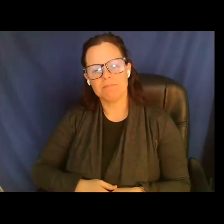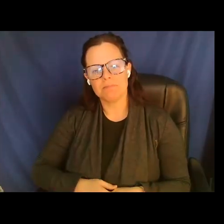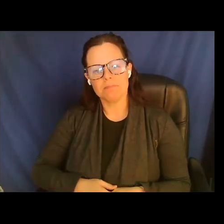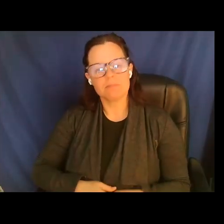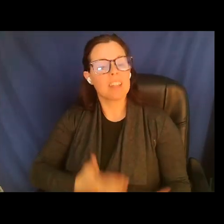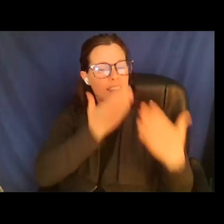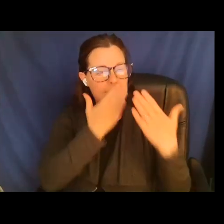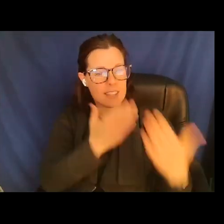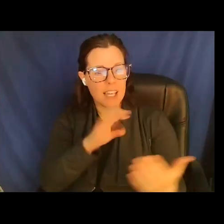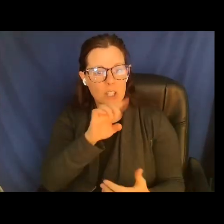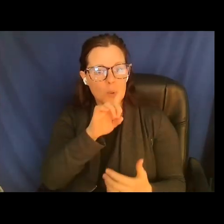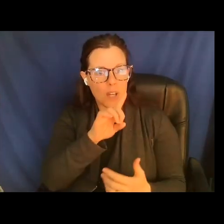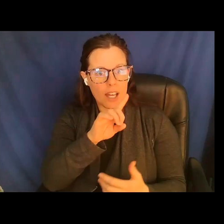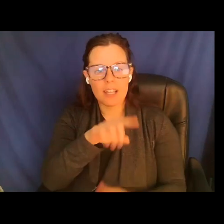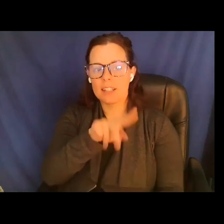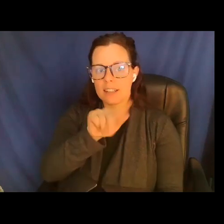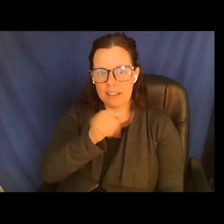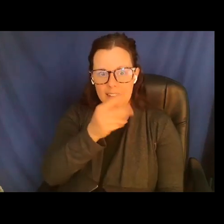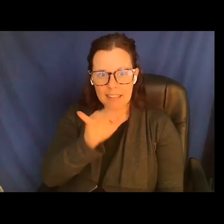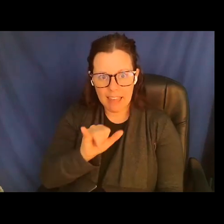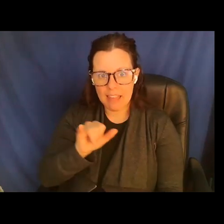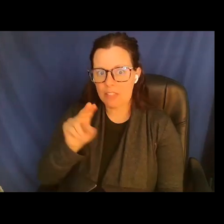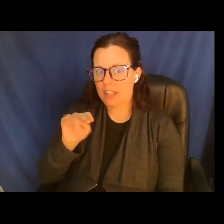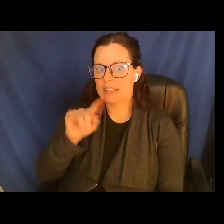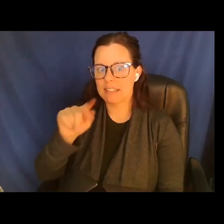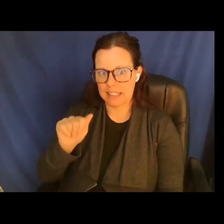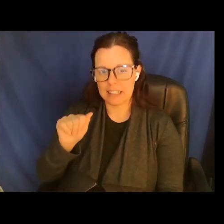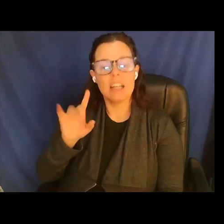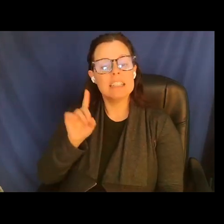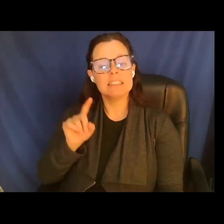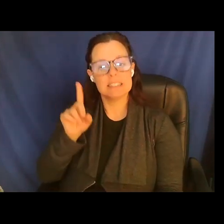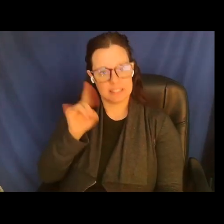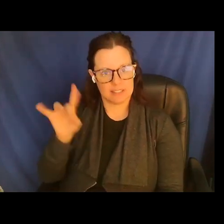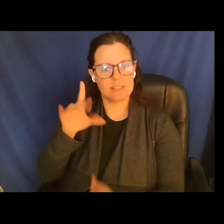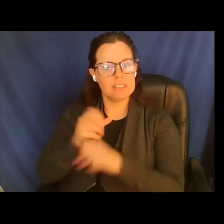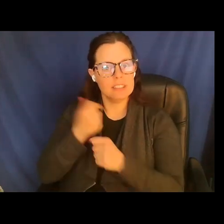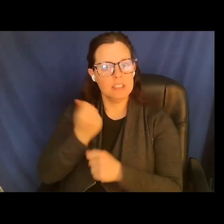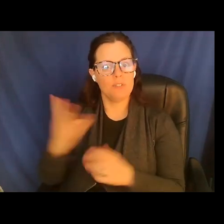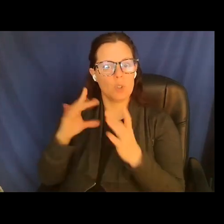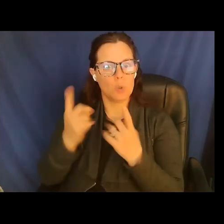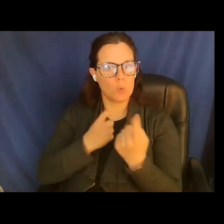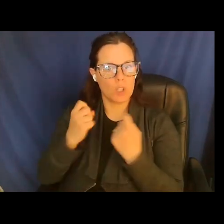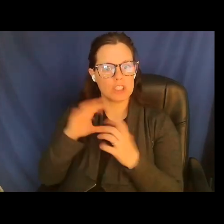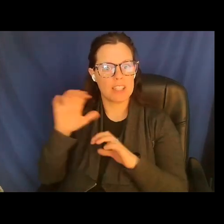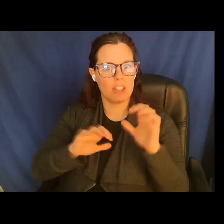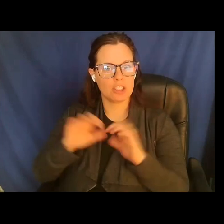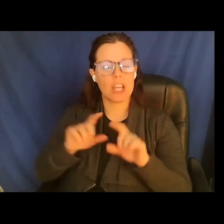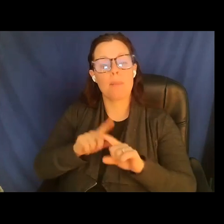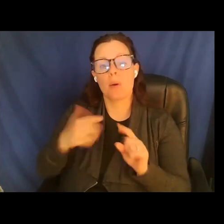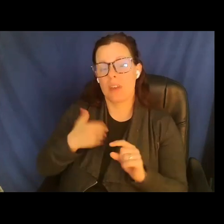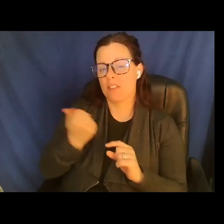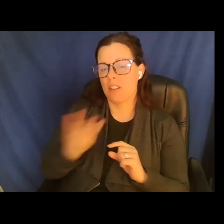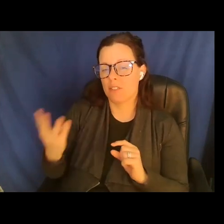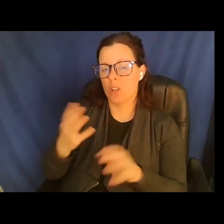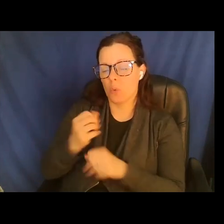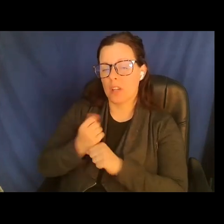Thank you, Ed and Kathy and Nita. We have received a couple of questions in the chat, but we have a couple that we received ahead of time. And